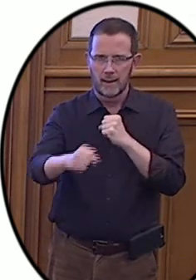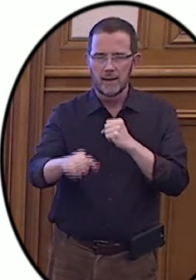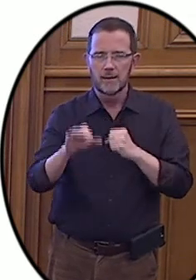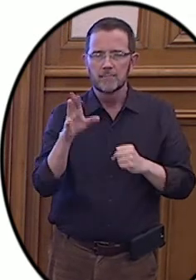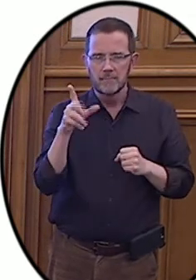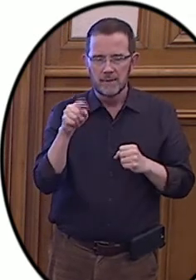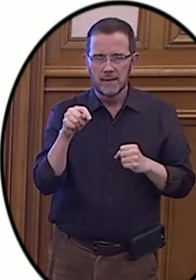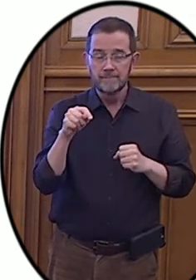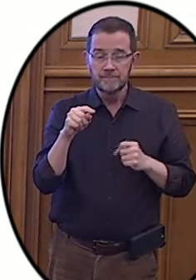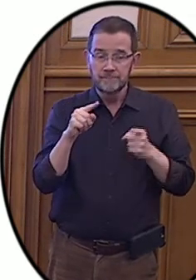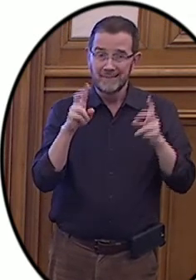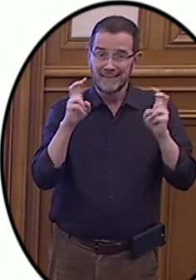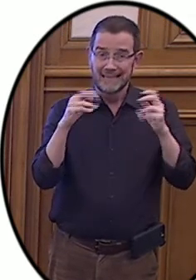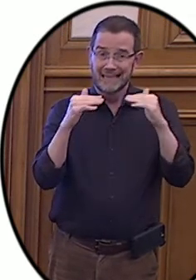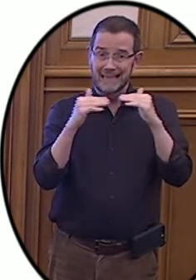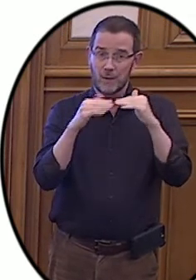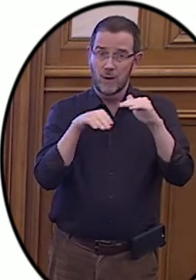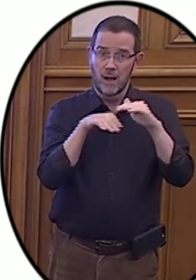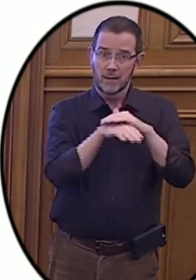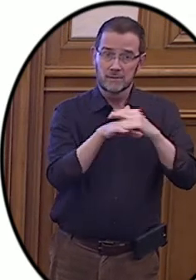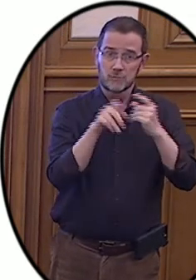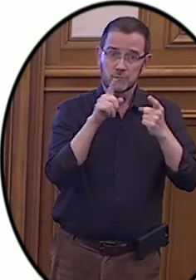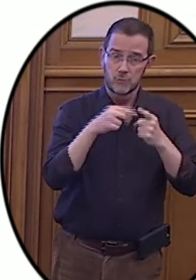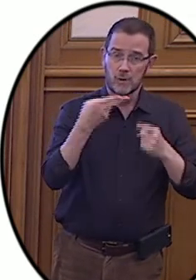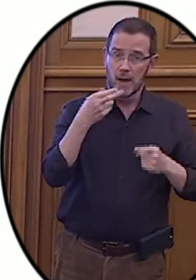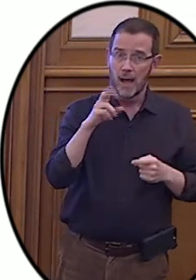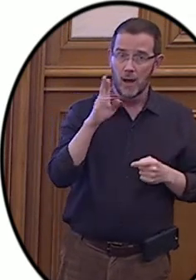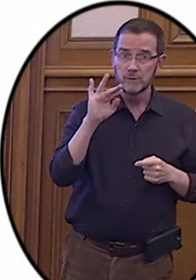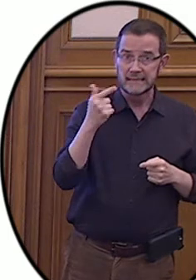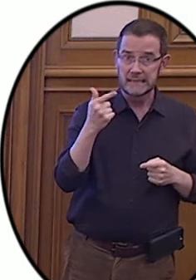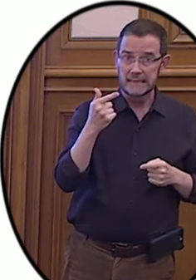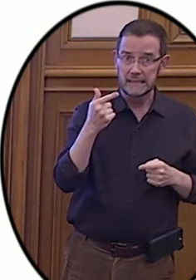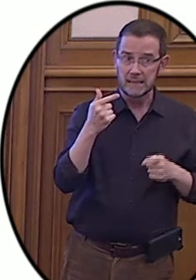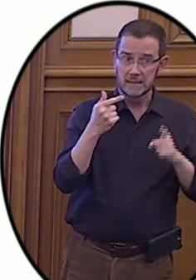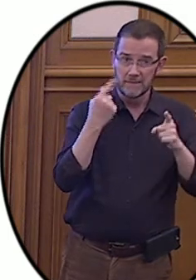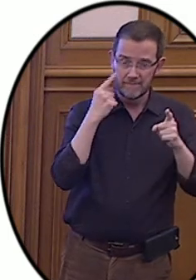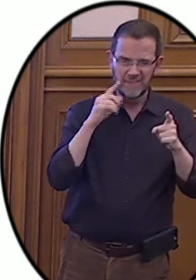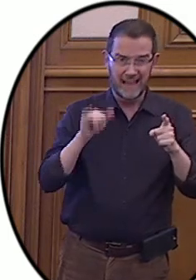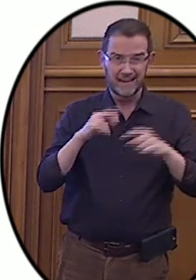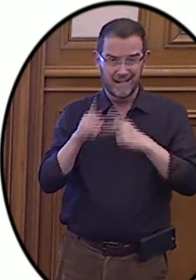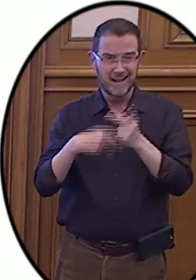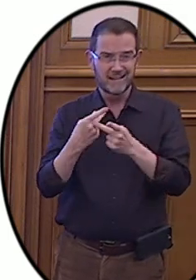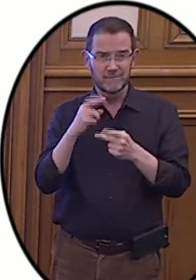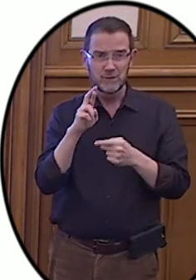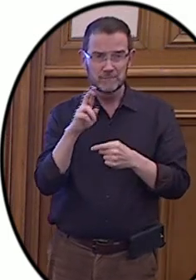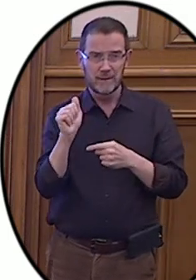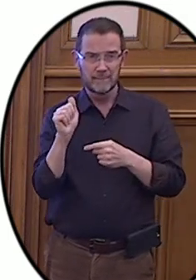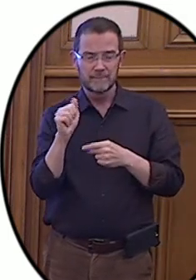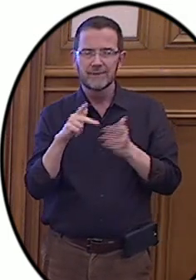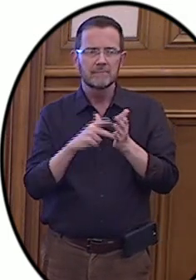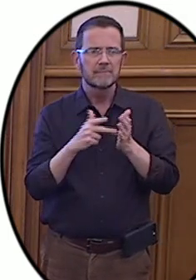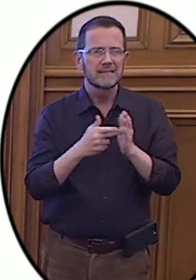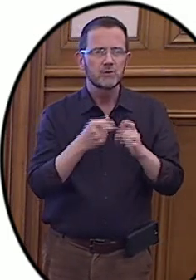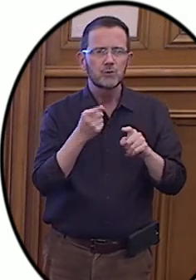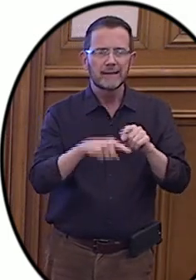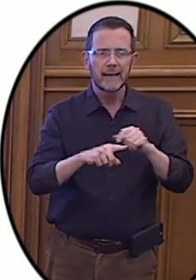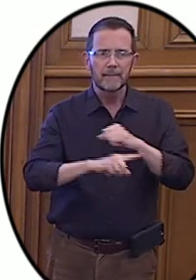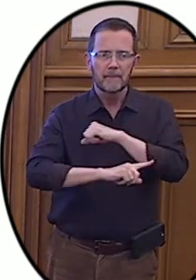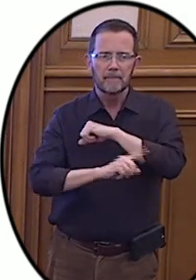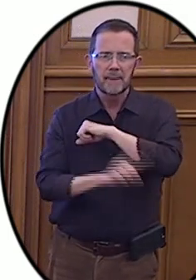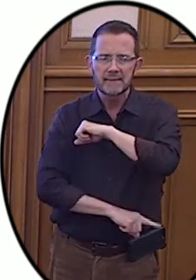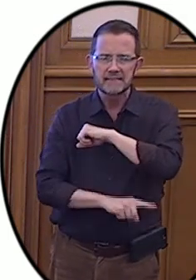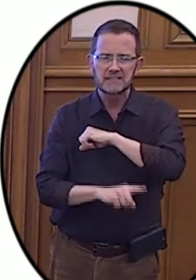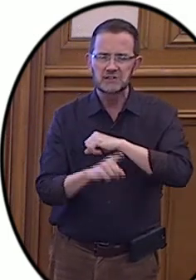equal access to housing as the goal of reasonable accommodations means that people cannot be punished or put in a